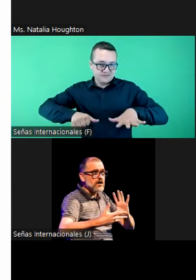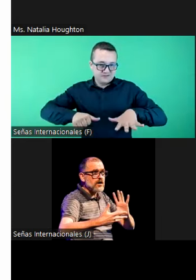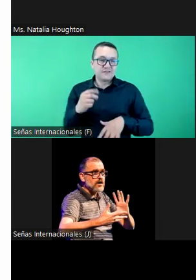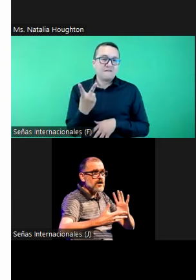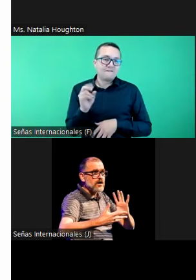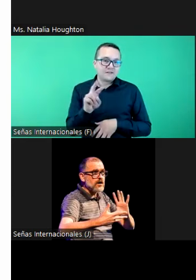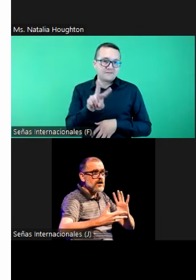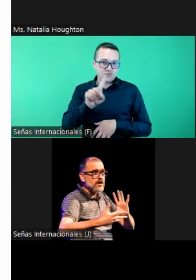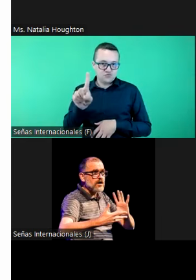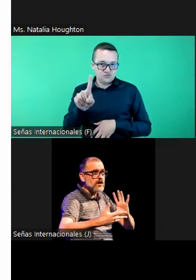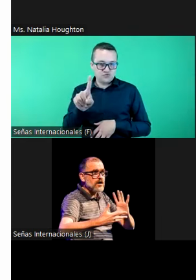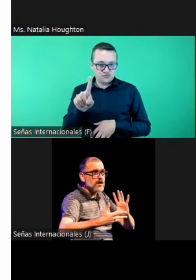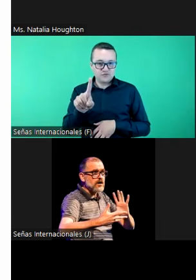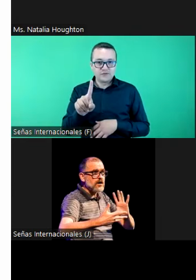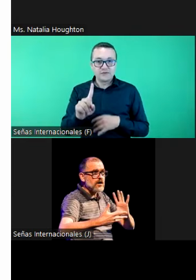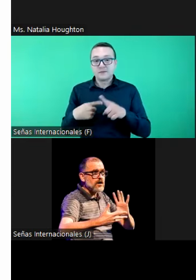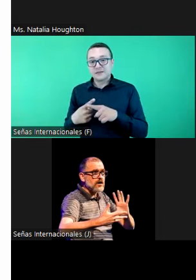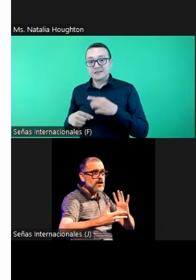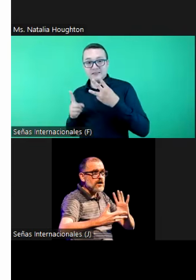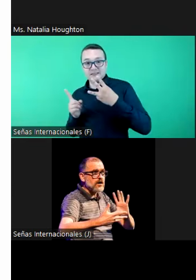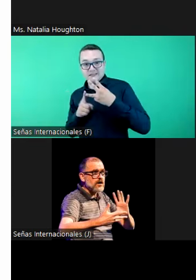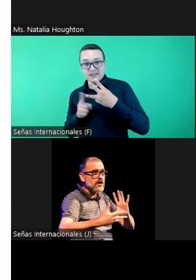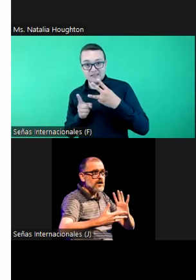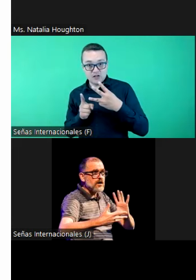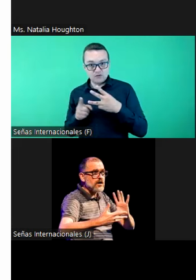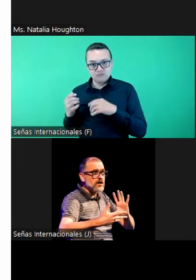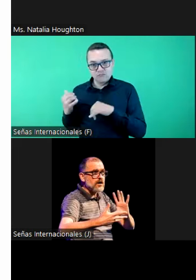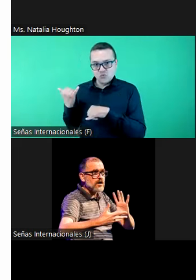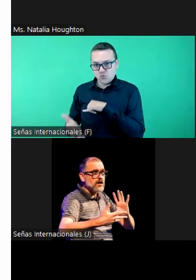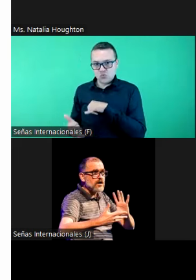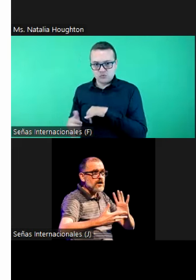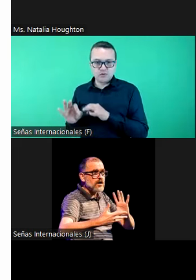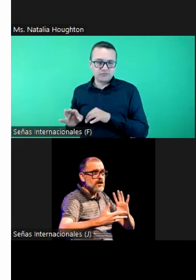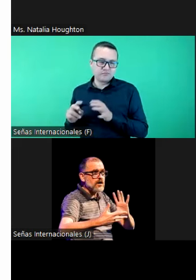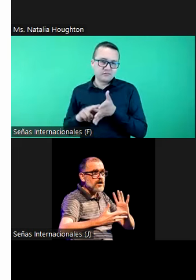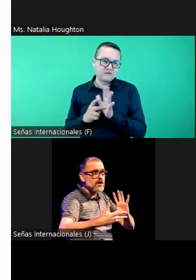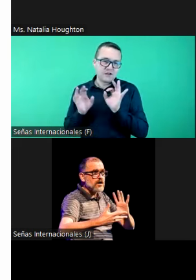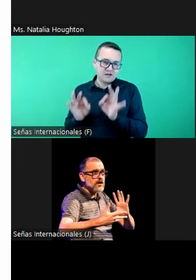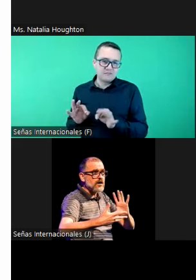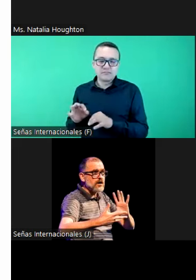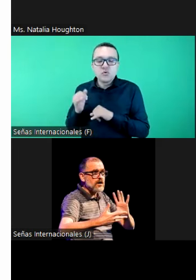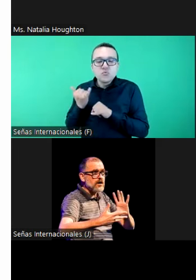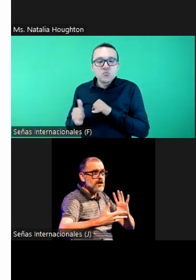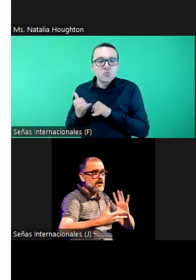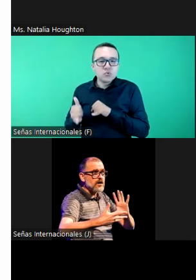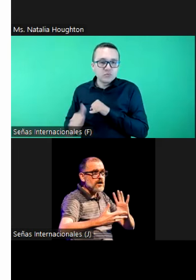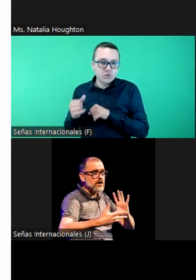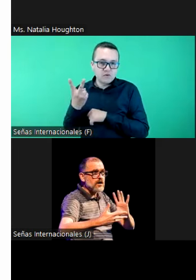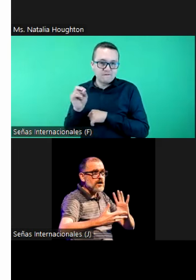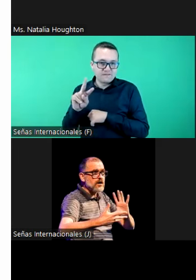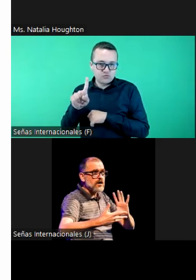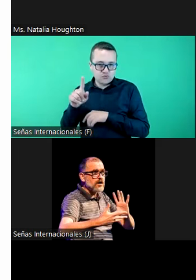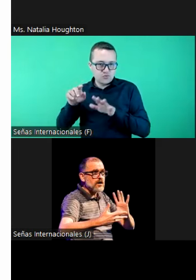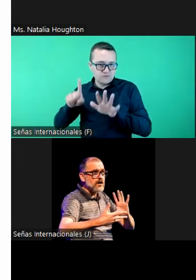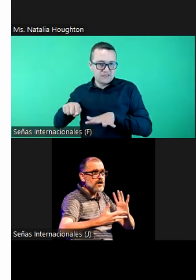of 2021 and also the third round at the end of 2021